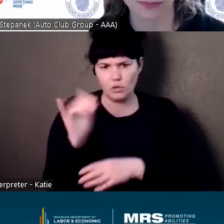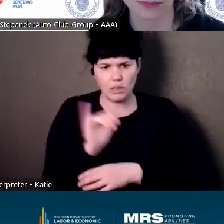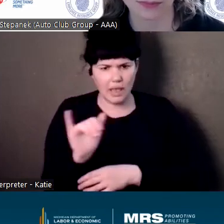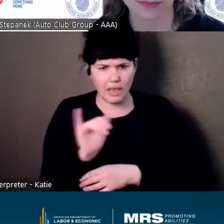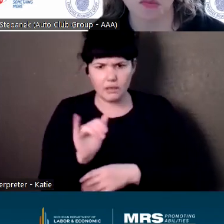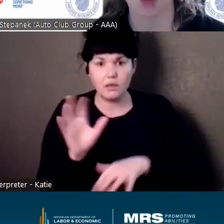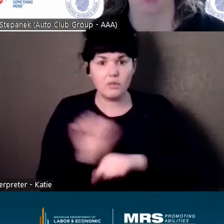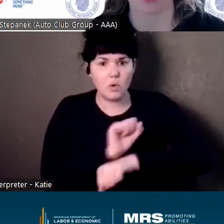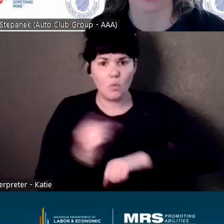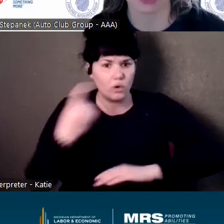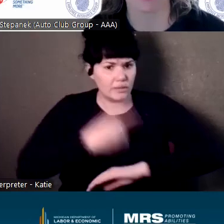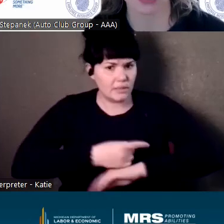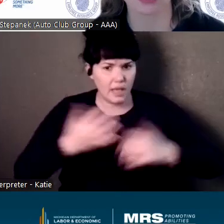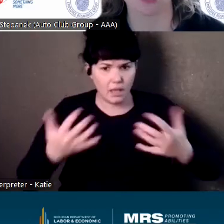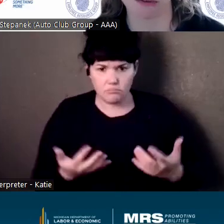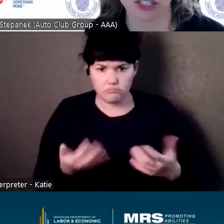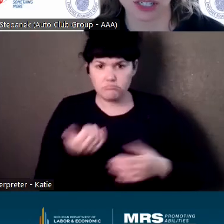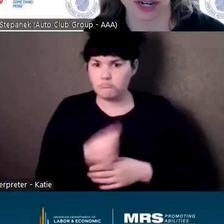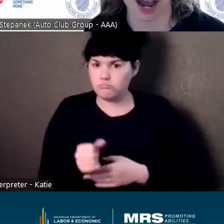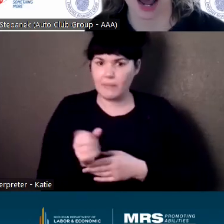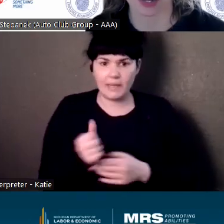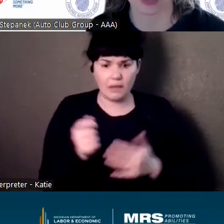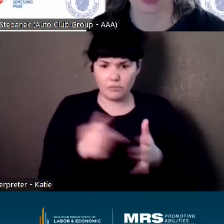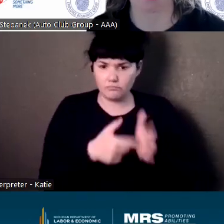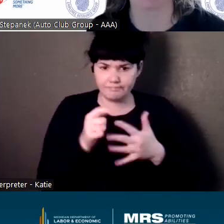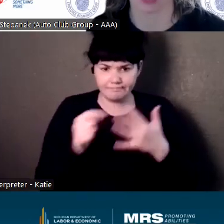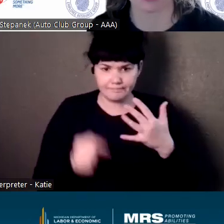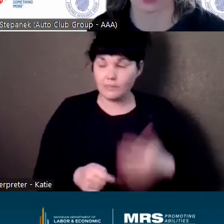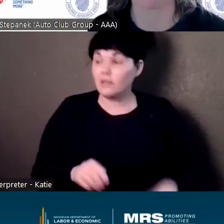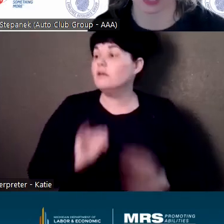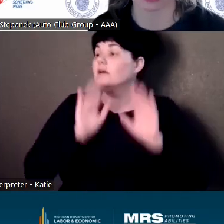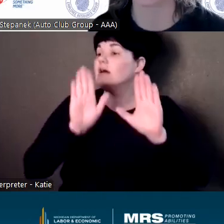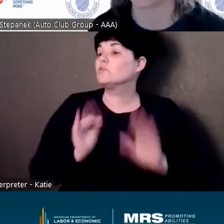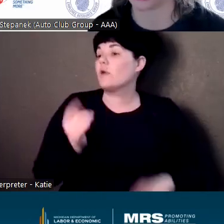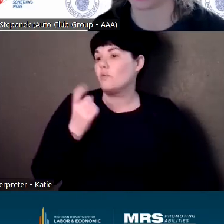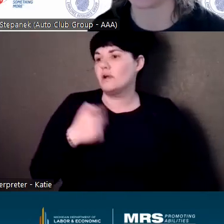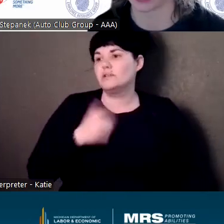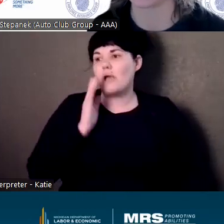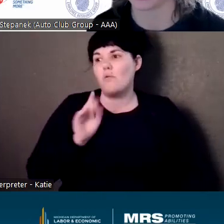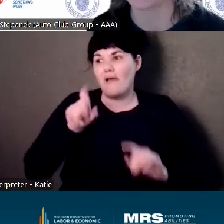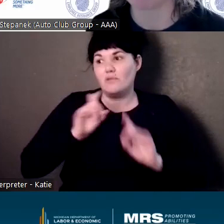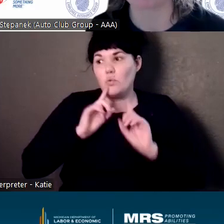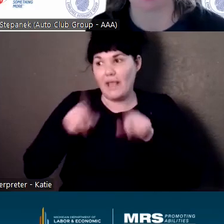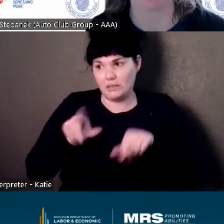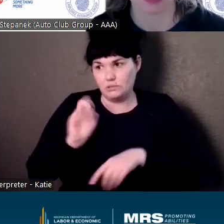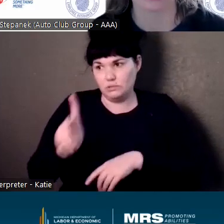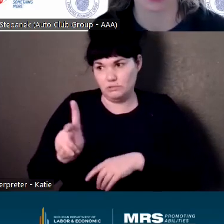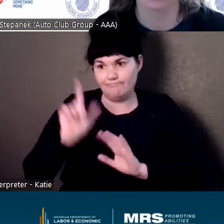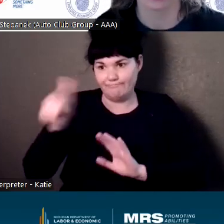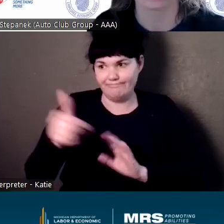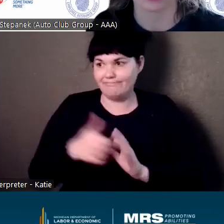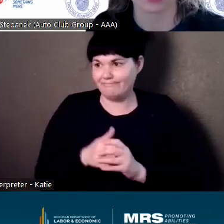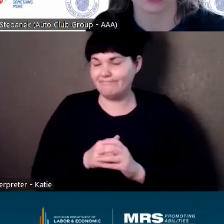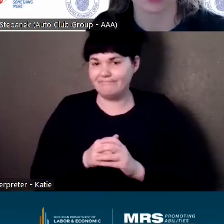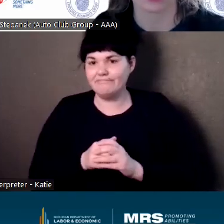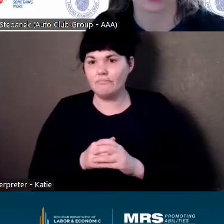quotas? Wow, that is a great question, and I will have to get back to you on that. Okay.